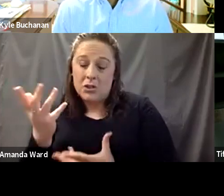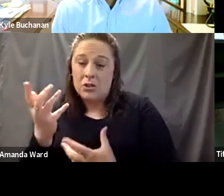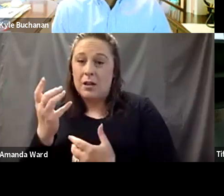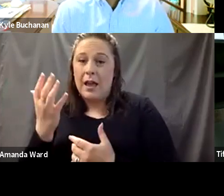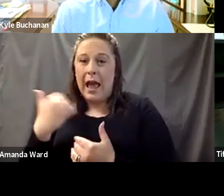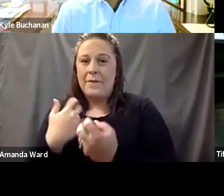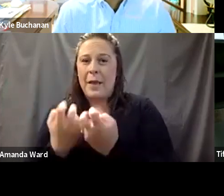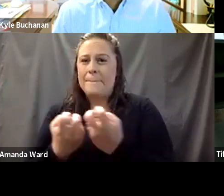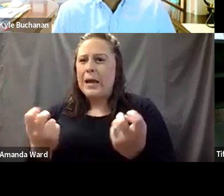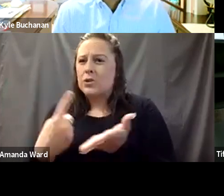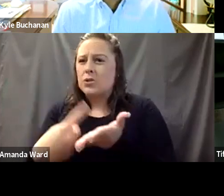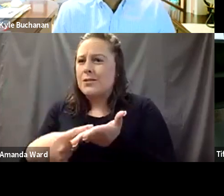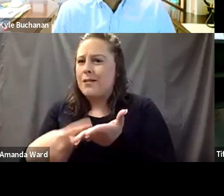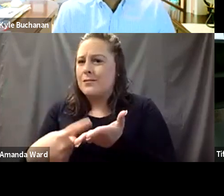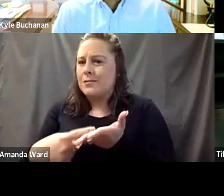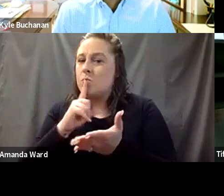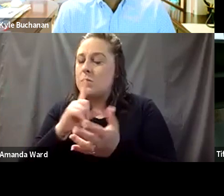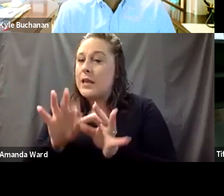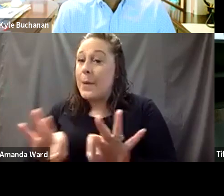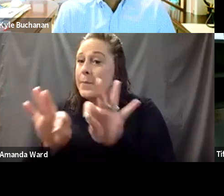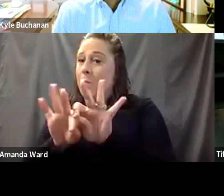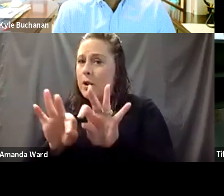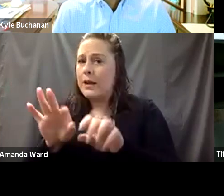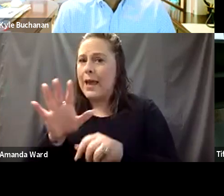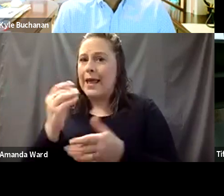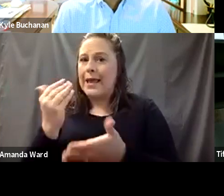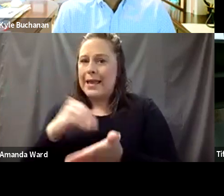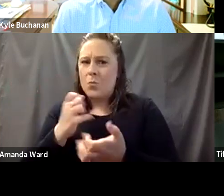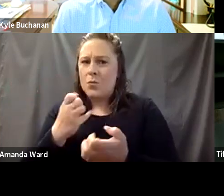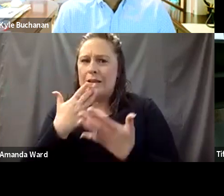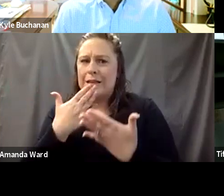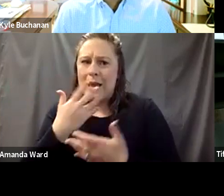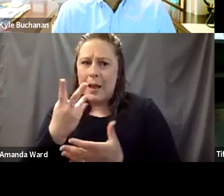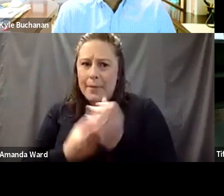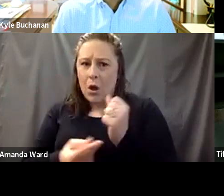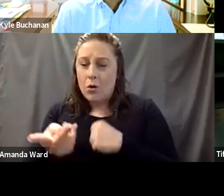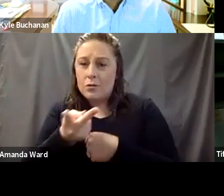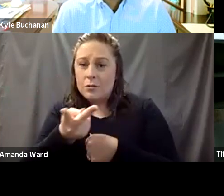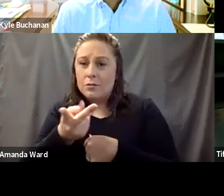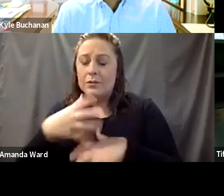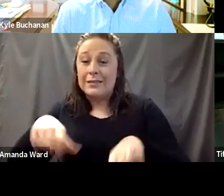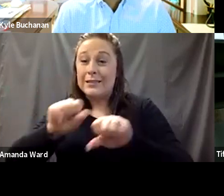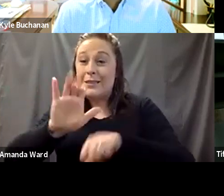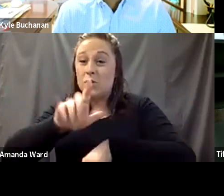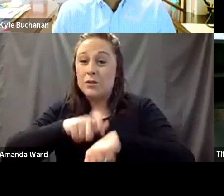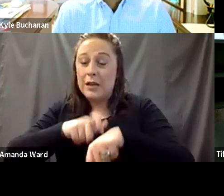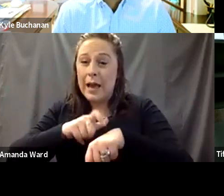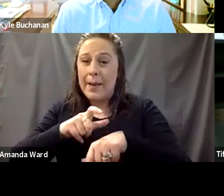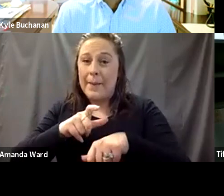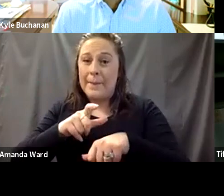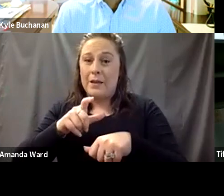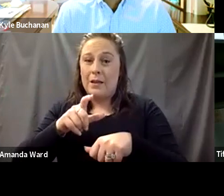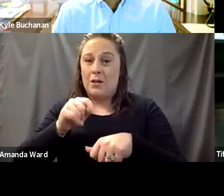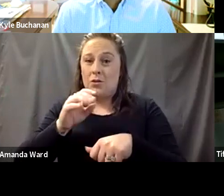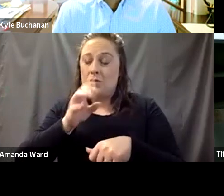panel discussions like this are really, really important. And I, again, want to thank both of you guys for taking the time to used me to speak